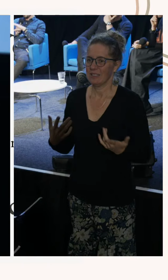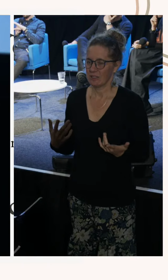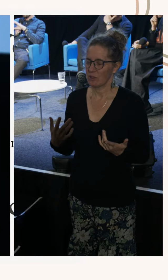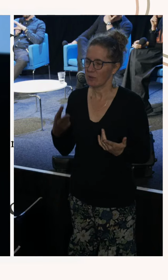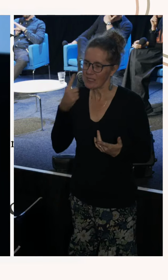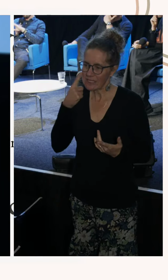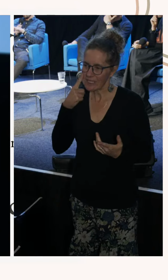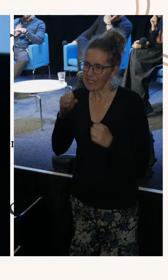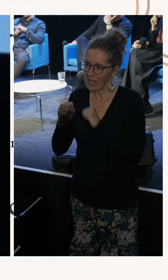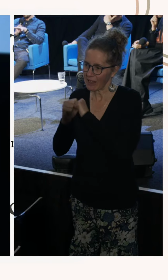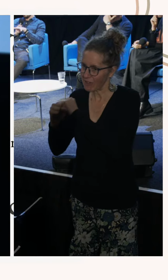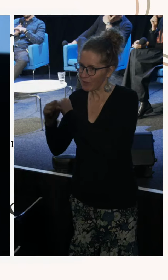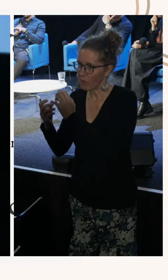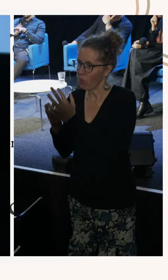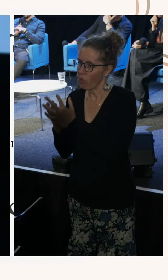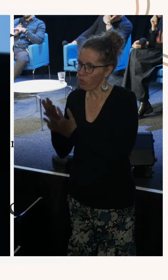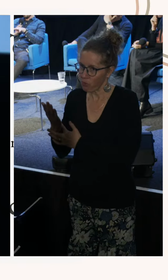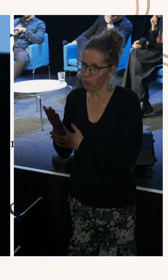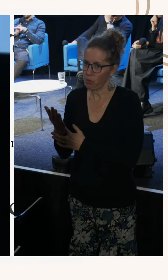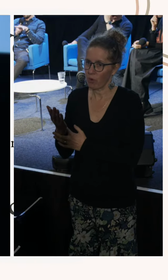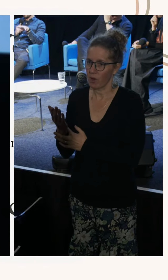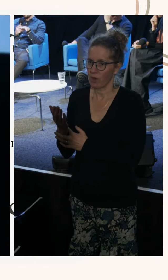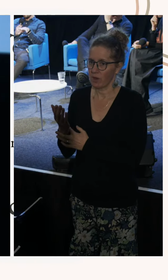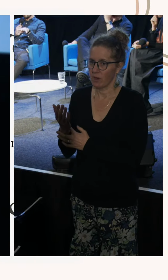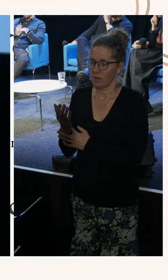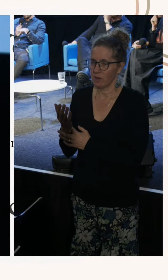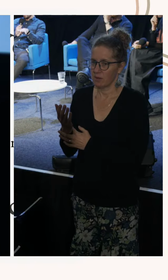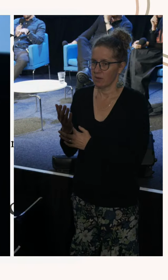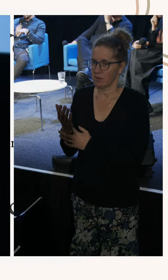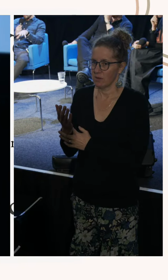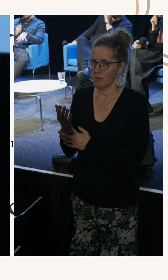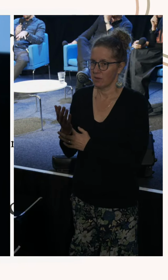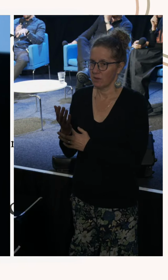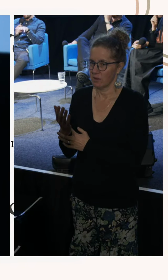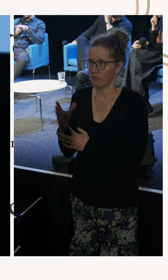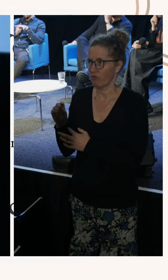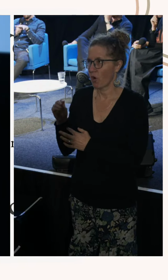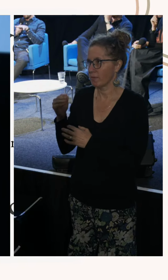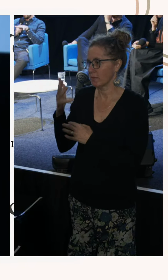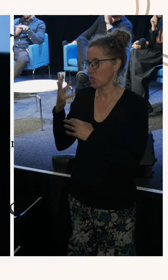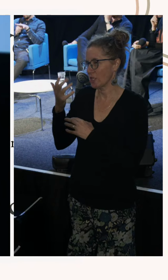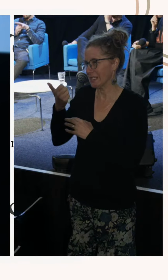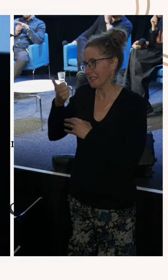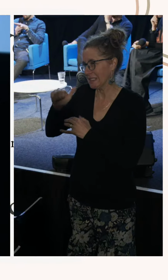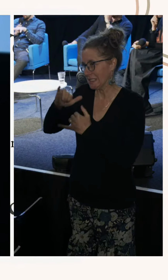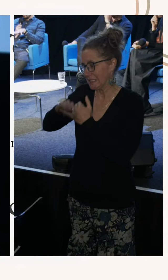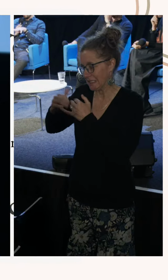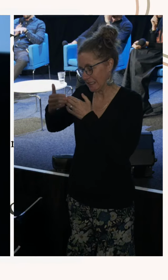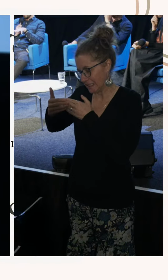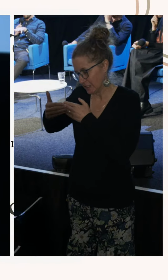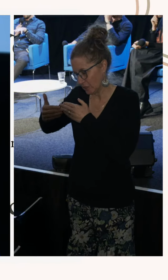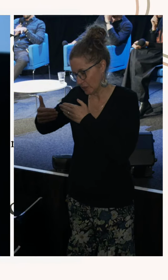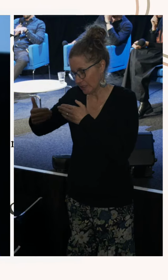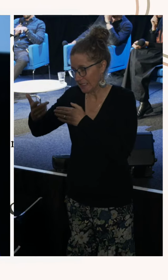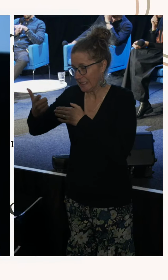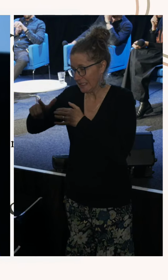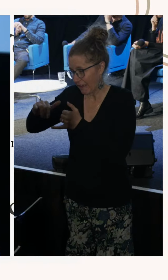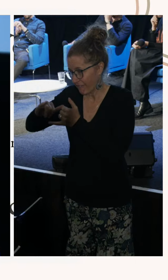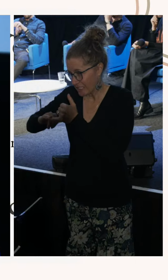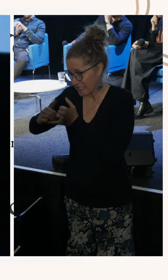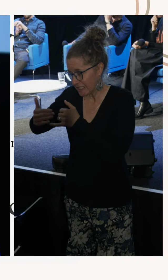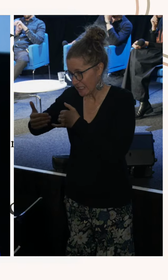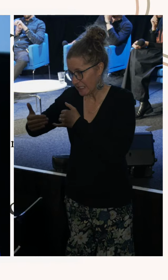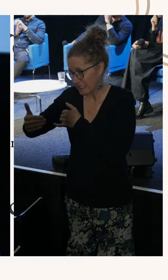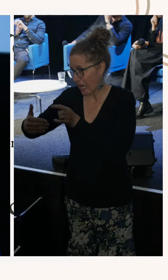those ads throughout the late 60s, most of the 70s, I